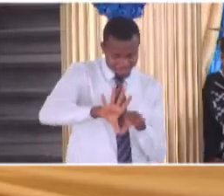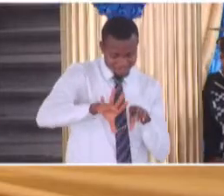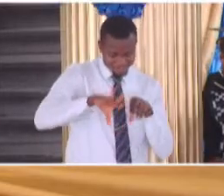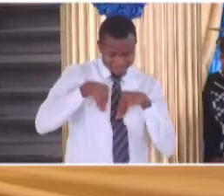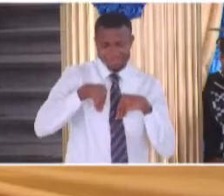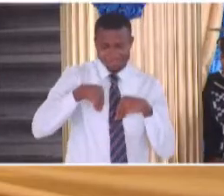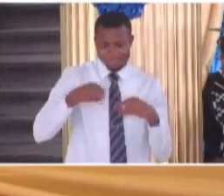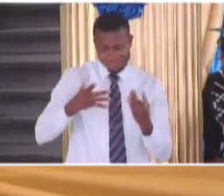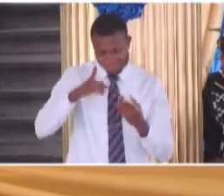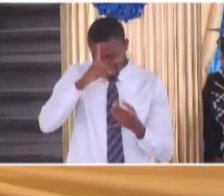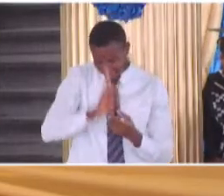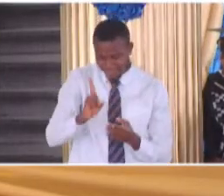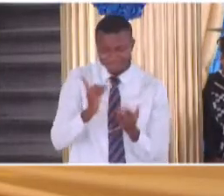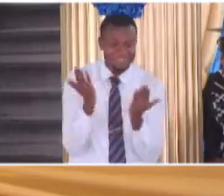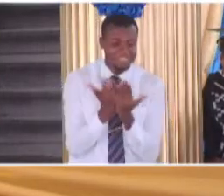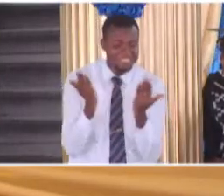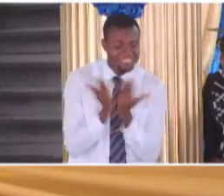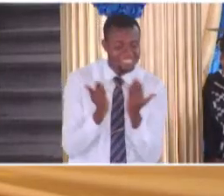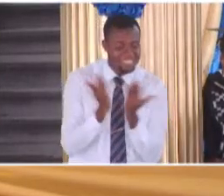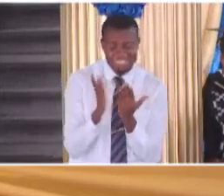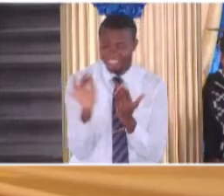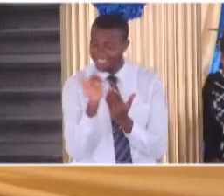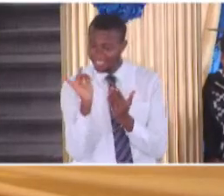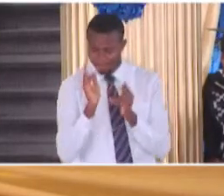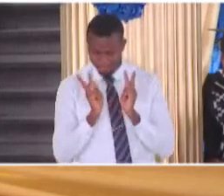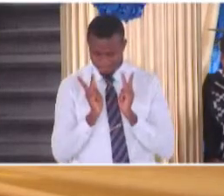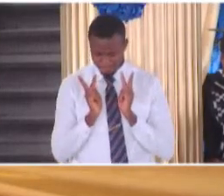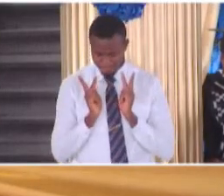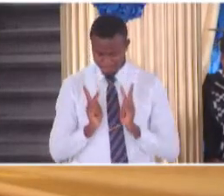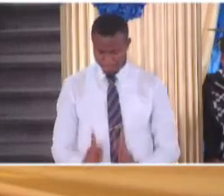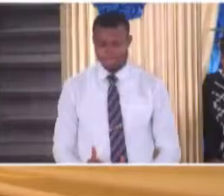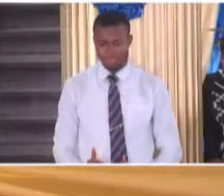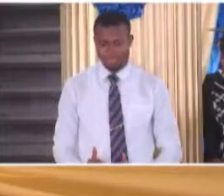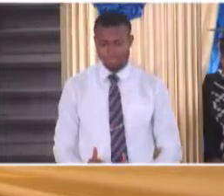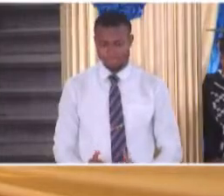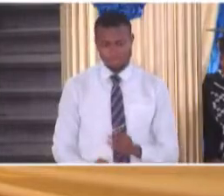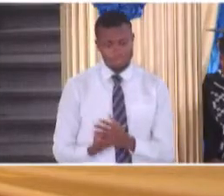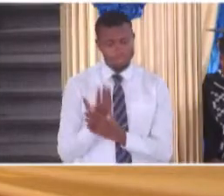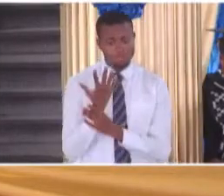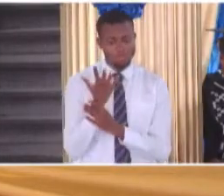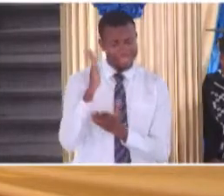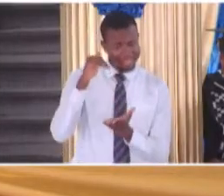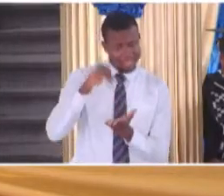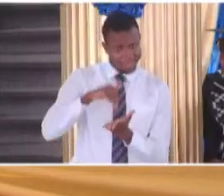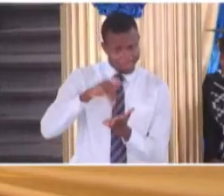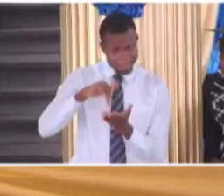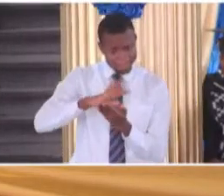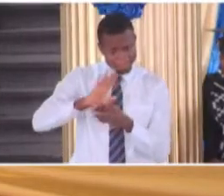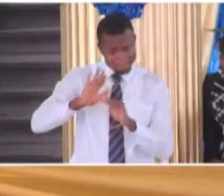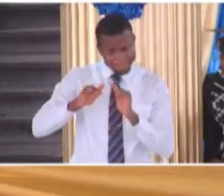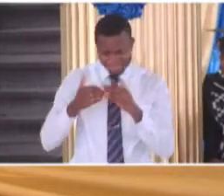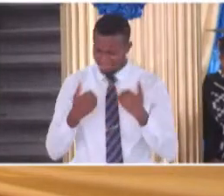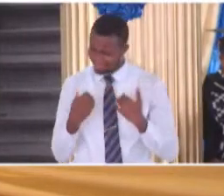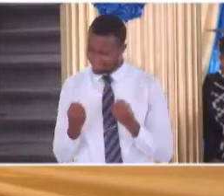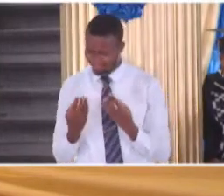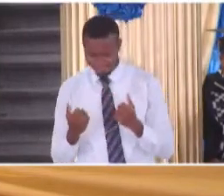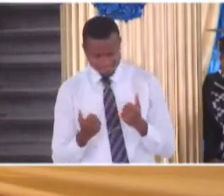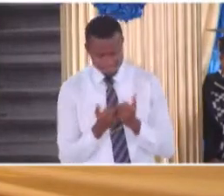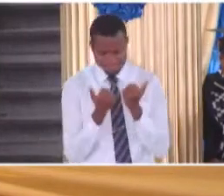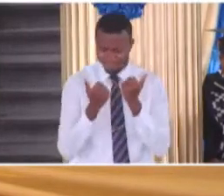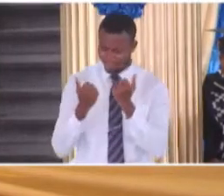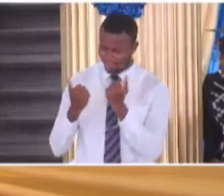academic success and personal growth. We acknowledge the challenges associated